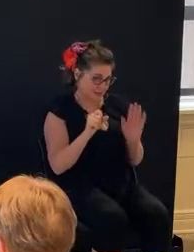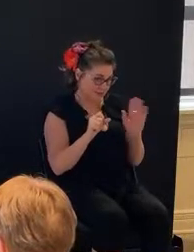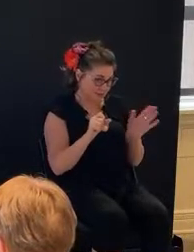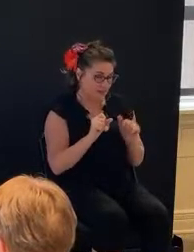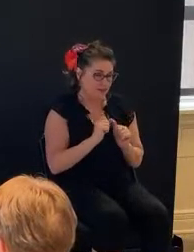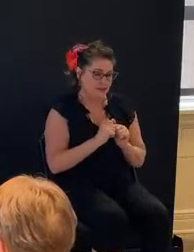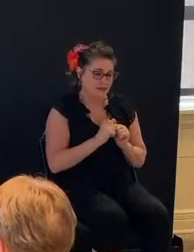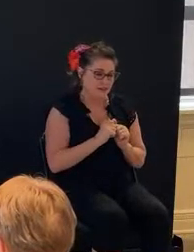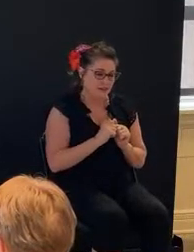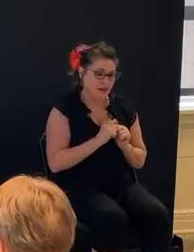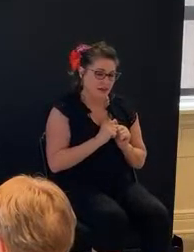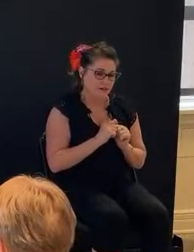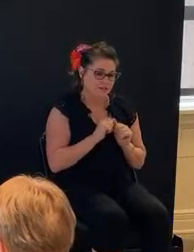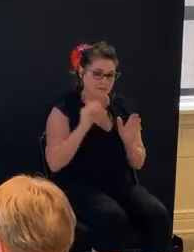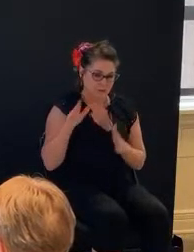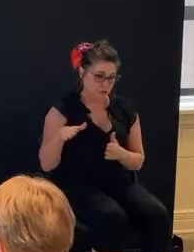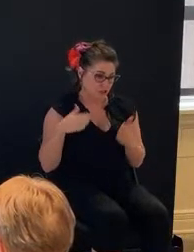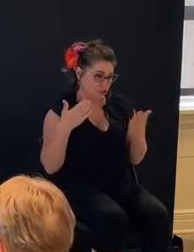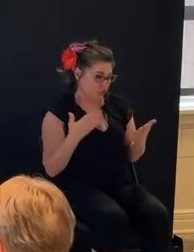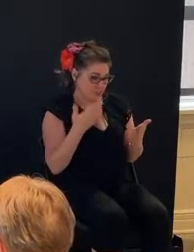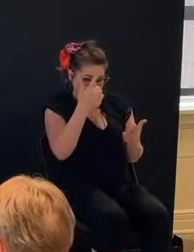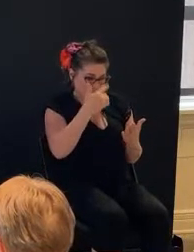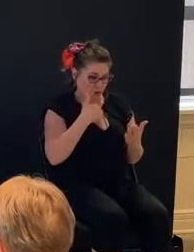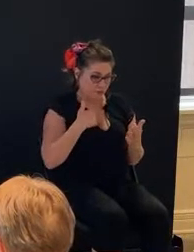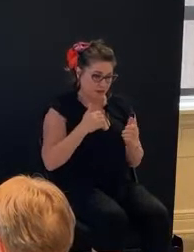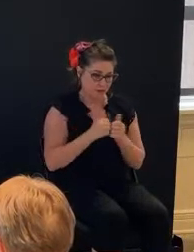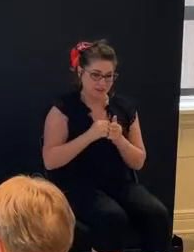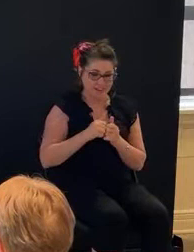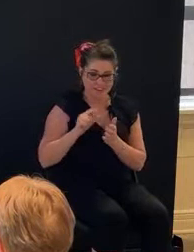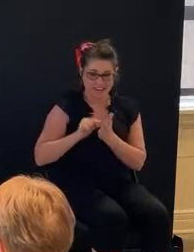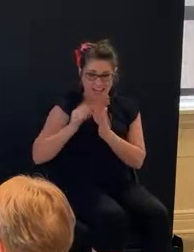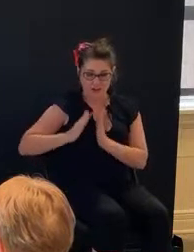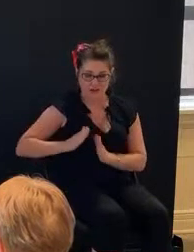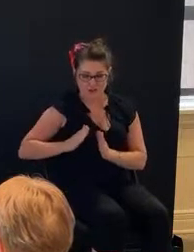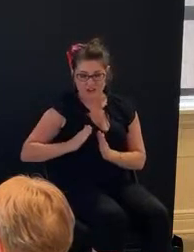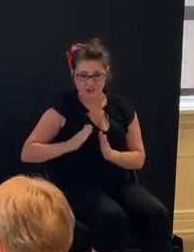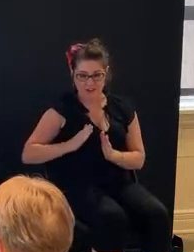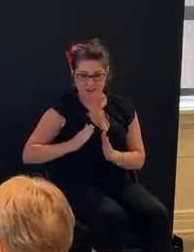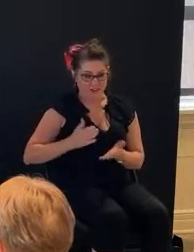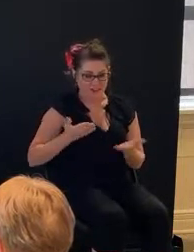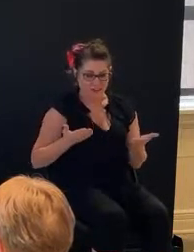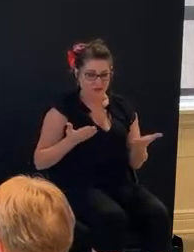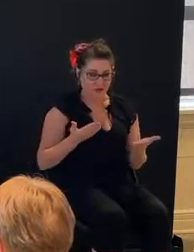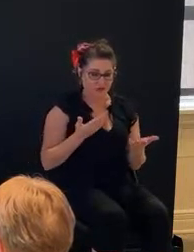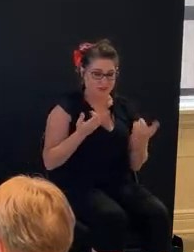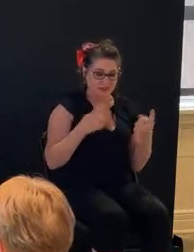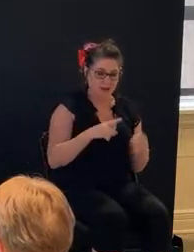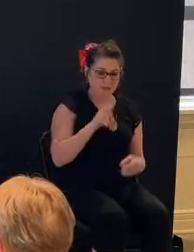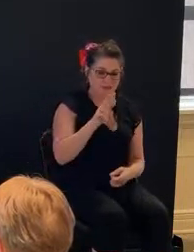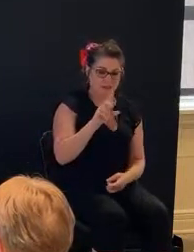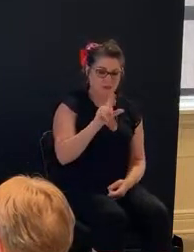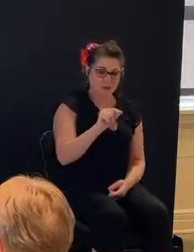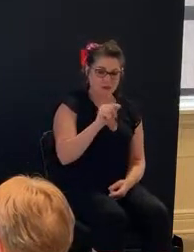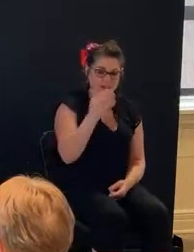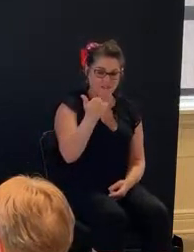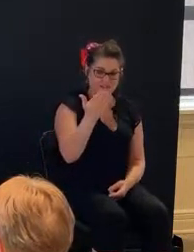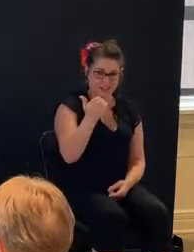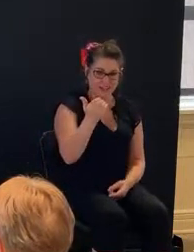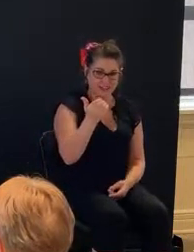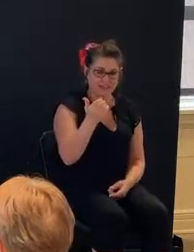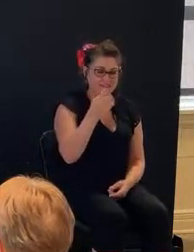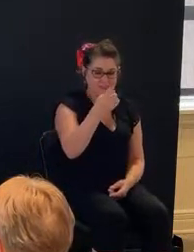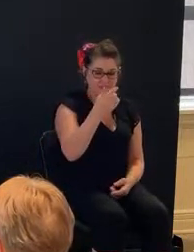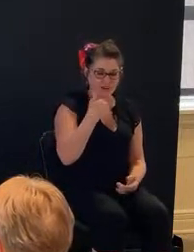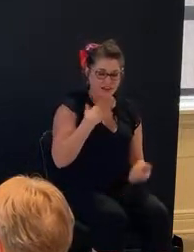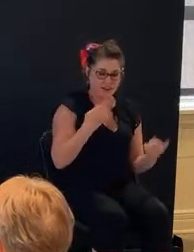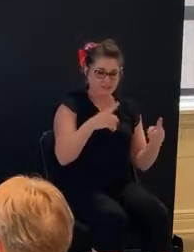it was suggested to me by an editor. And so turned out to be this event. There was an event in 2015. So there at Mount St.